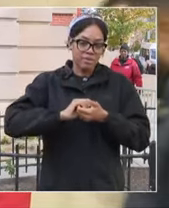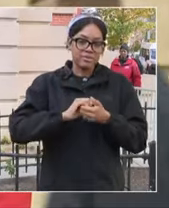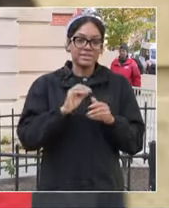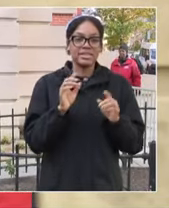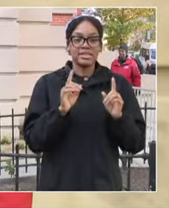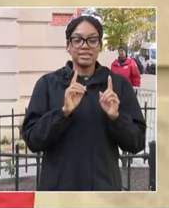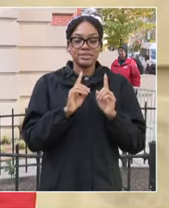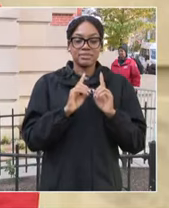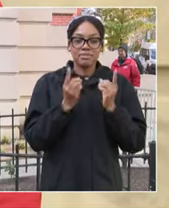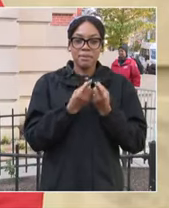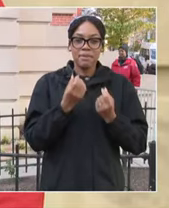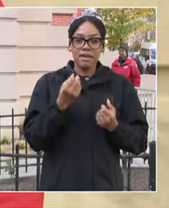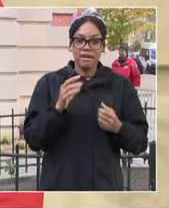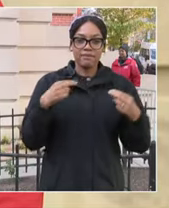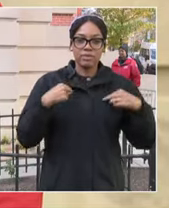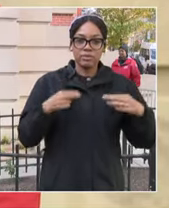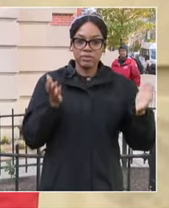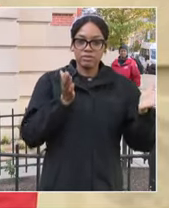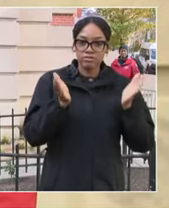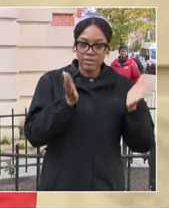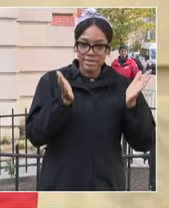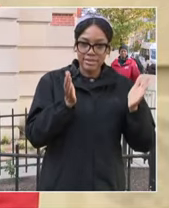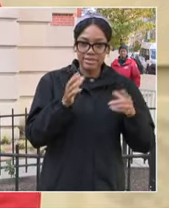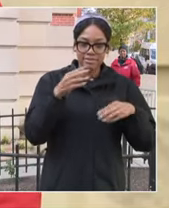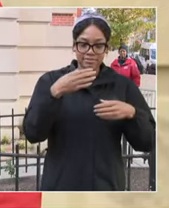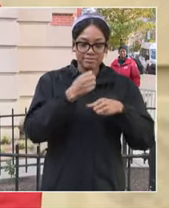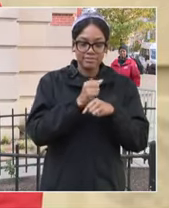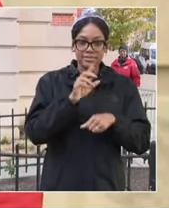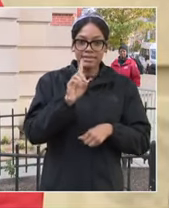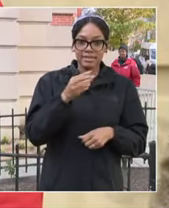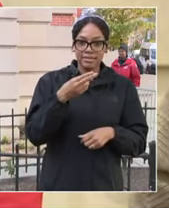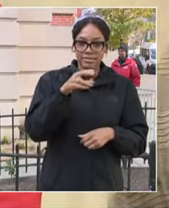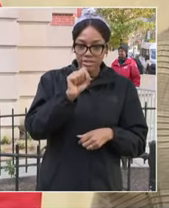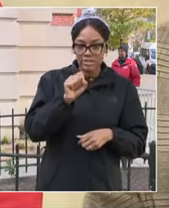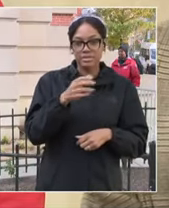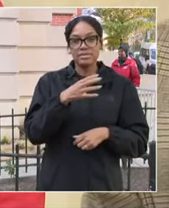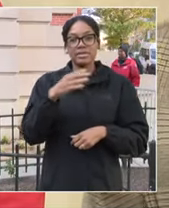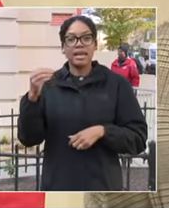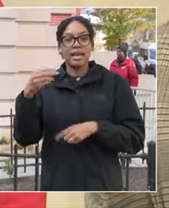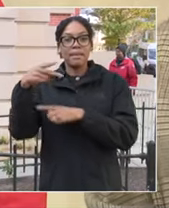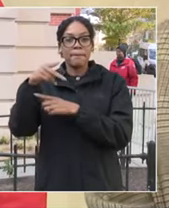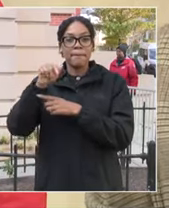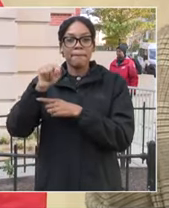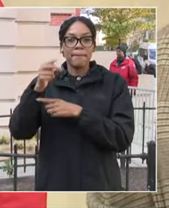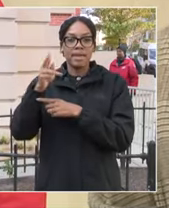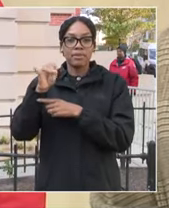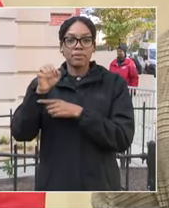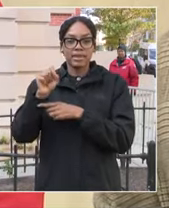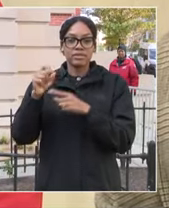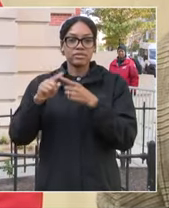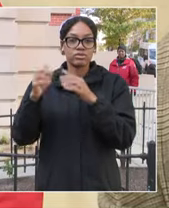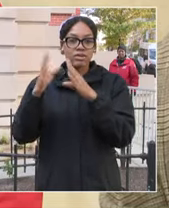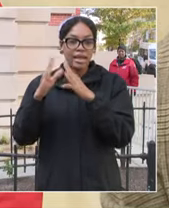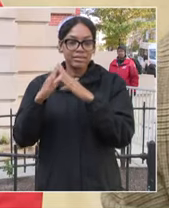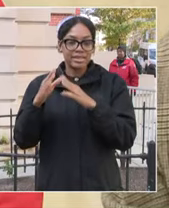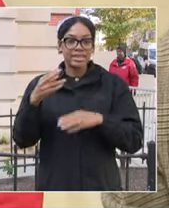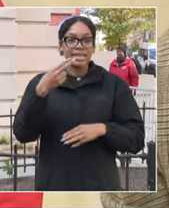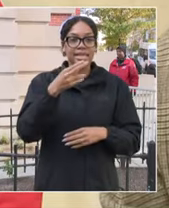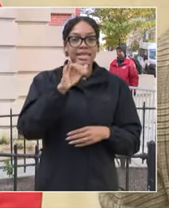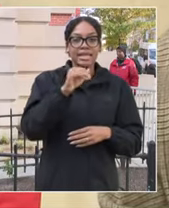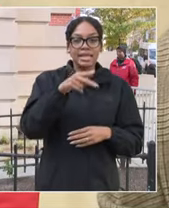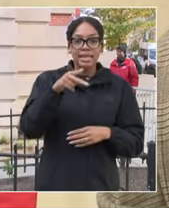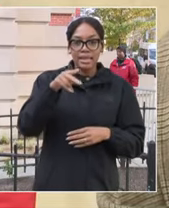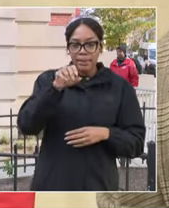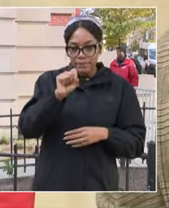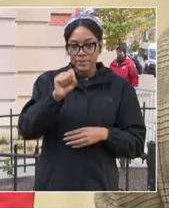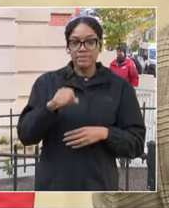all of the dedicated providers who operate out of the center, including Pathways to Housing, HIPS, the H3 Project, Unity Health, and of